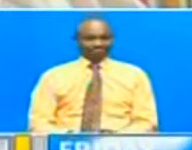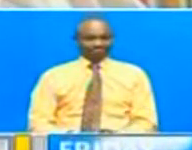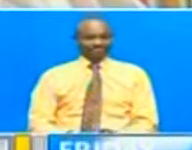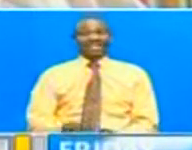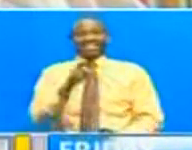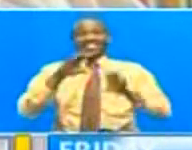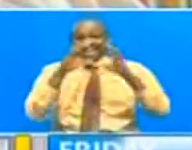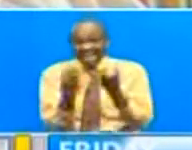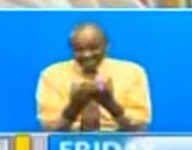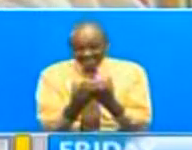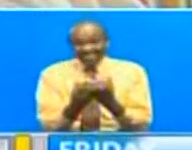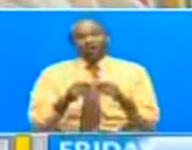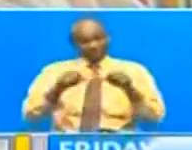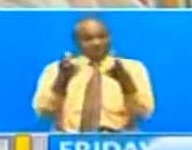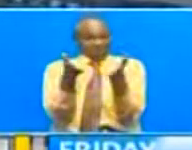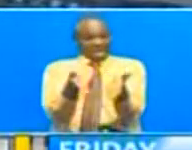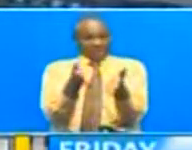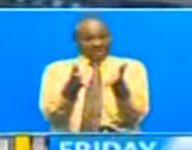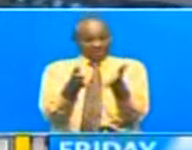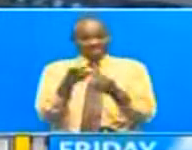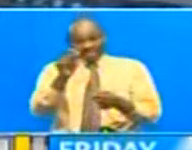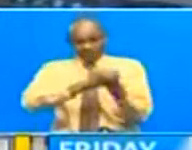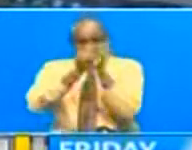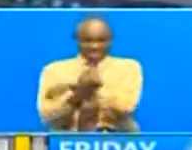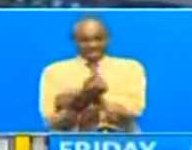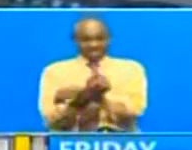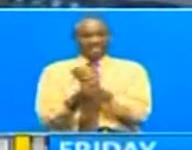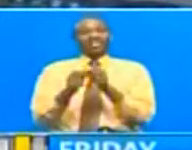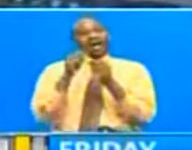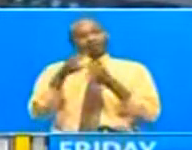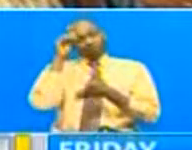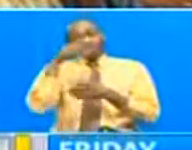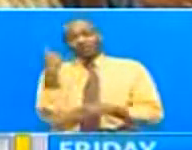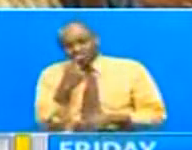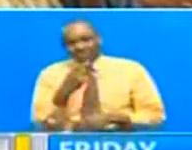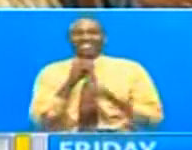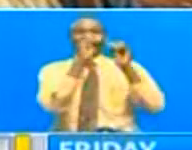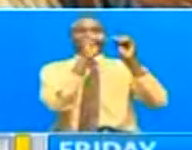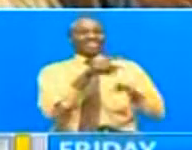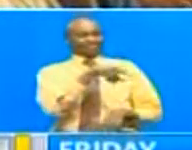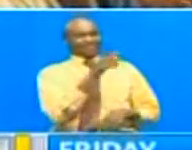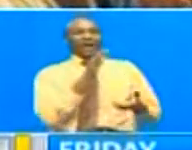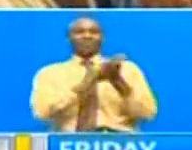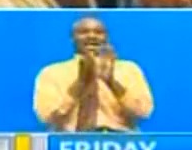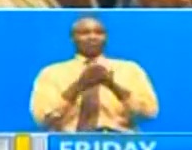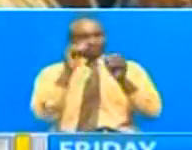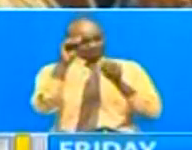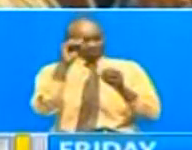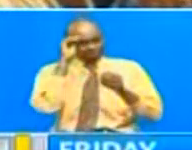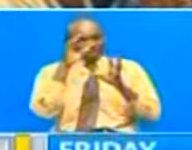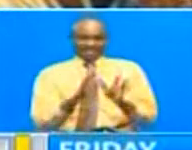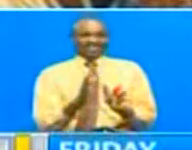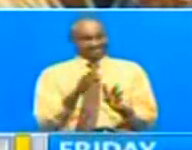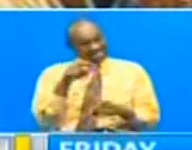It's a class in session where the tables have turned. The students here are actually teachers, lower primary